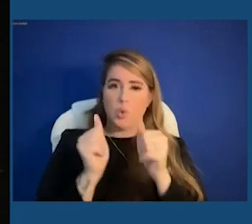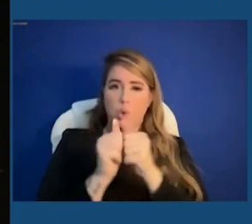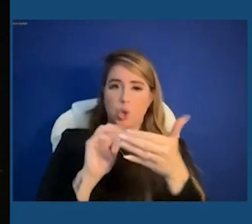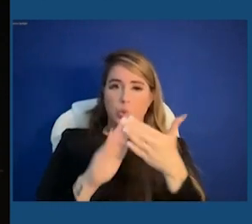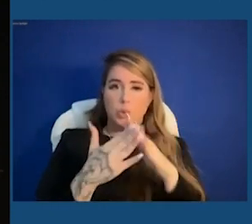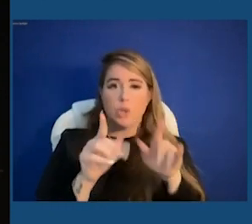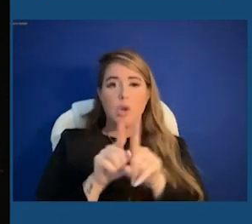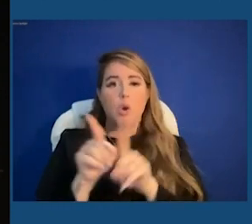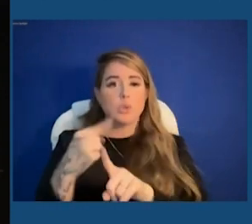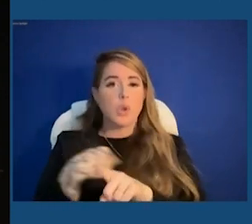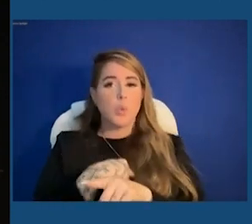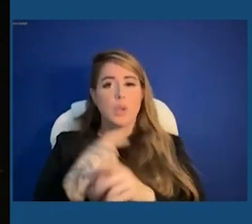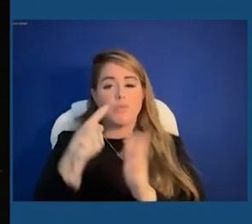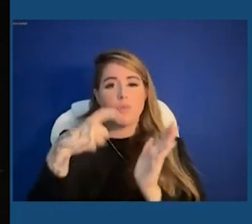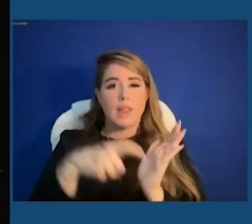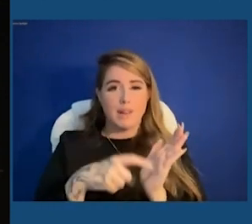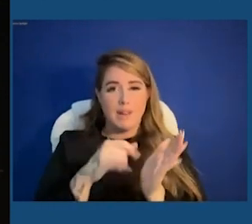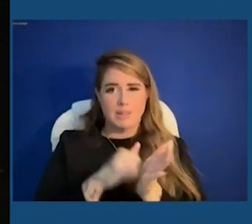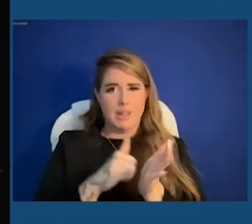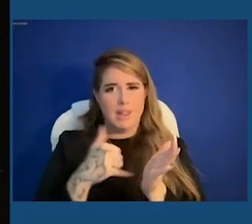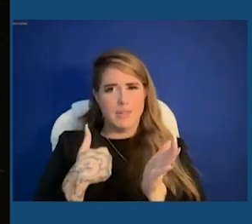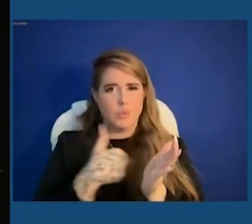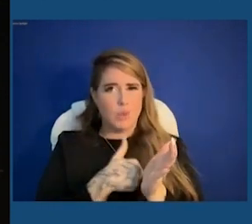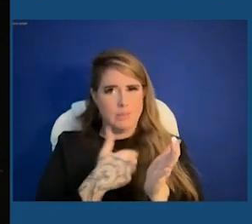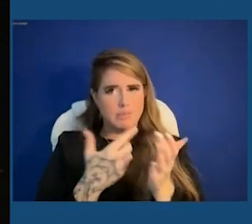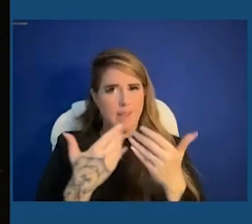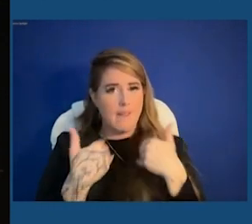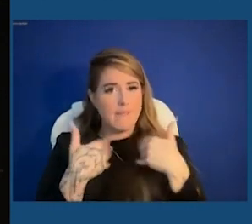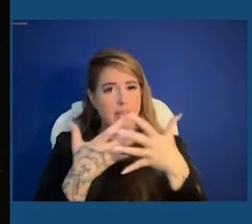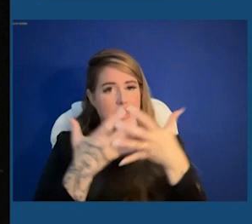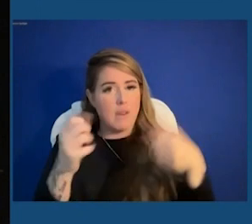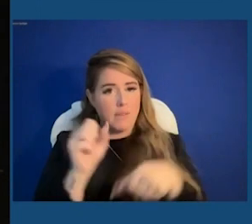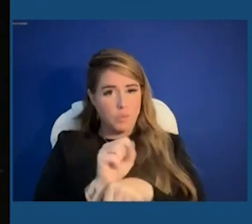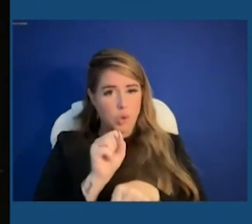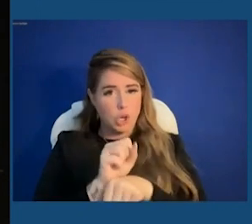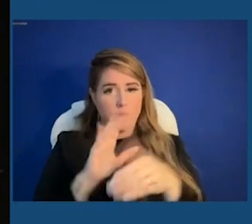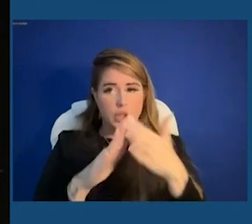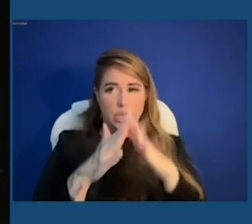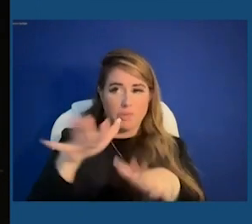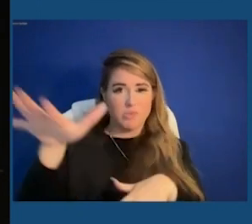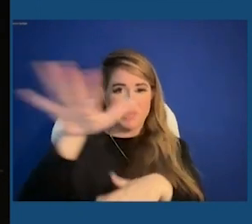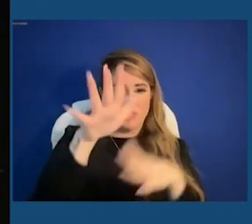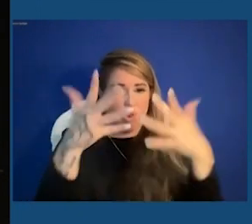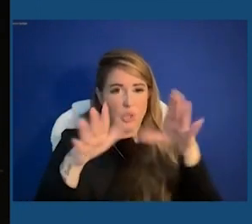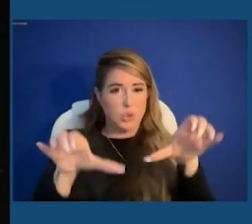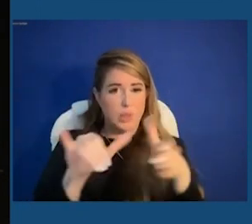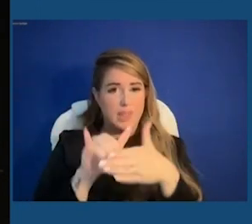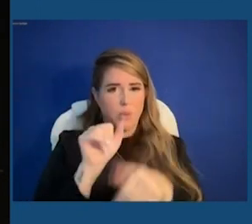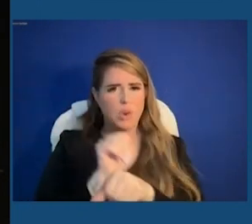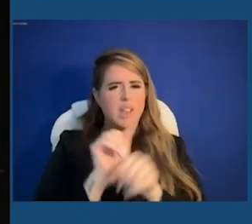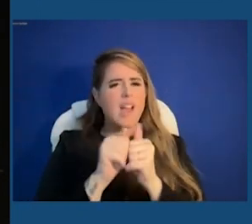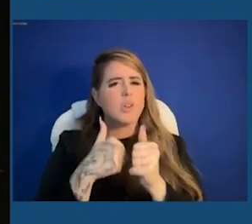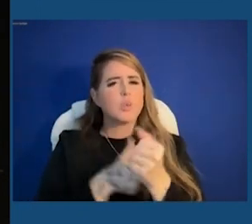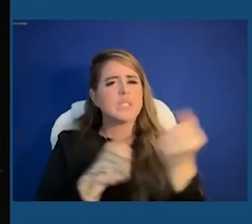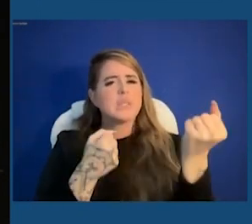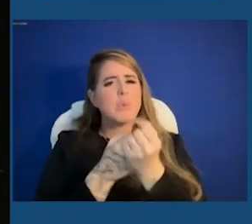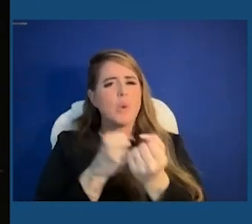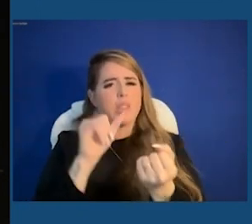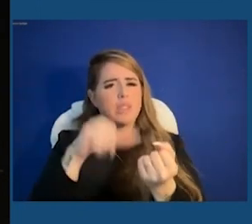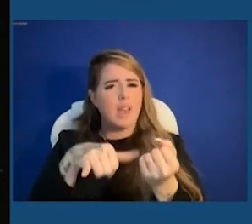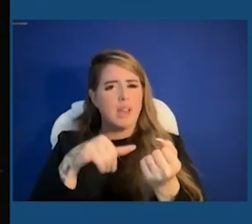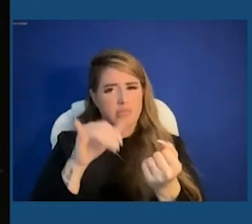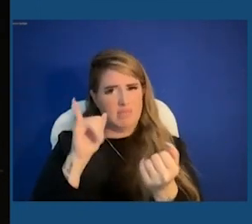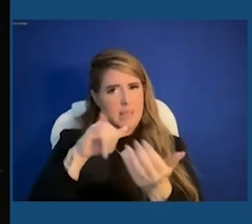also, we recognize that there's a lot of work that the community is already doing, so how do we support that, those programs